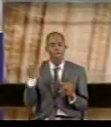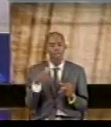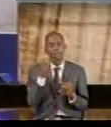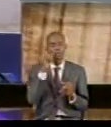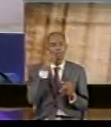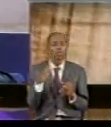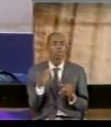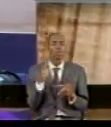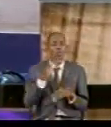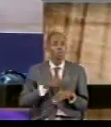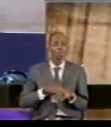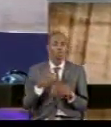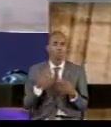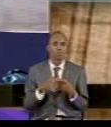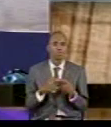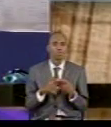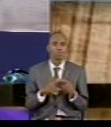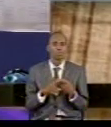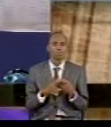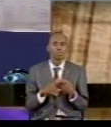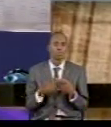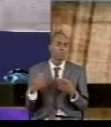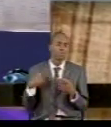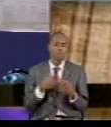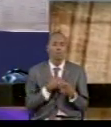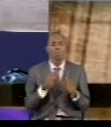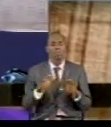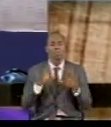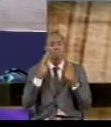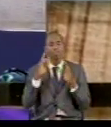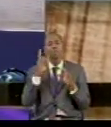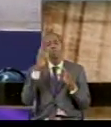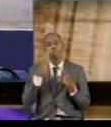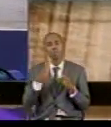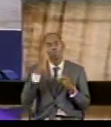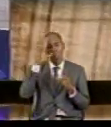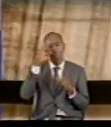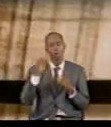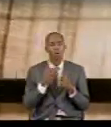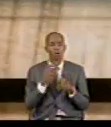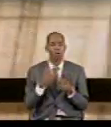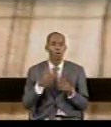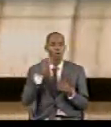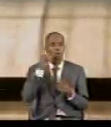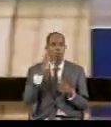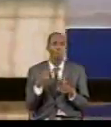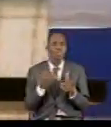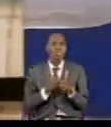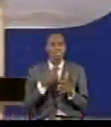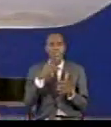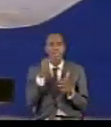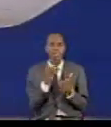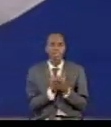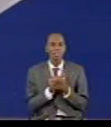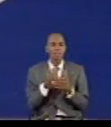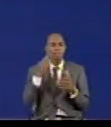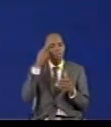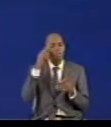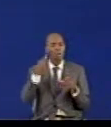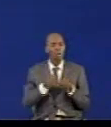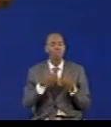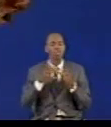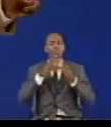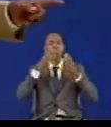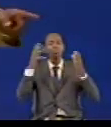fear man more than God. Forget about them, man or woman. It says, for as much as we have